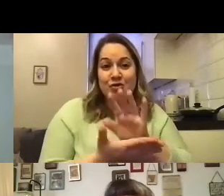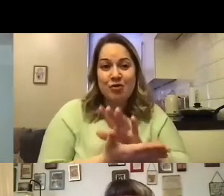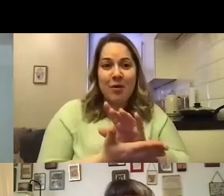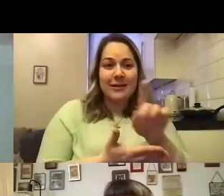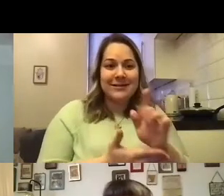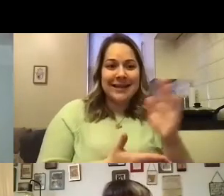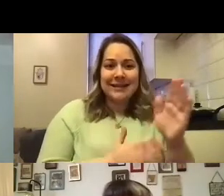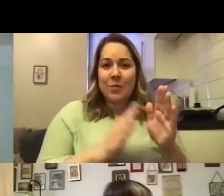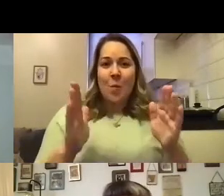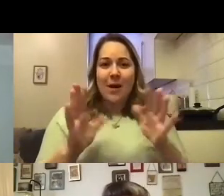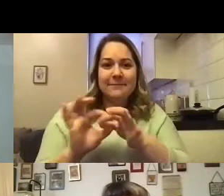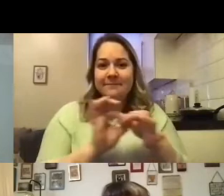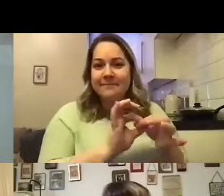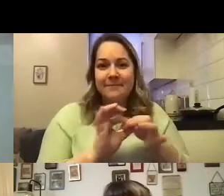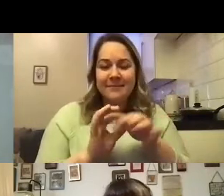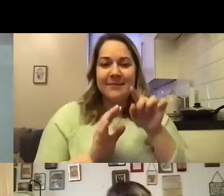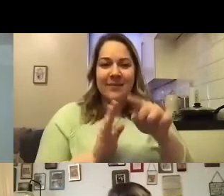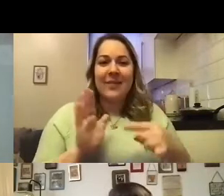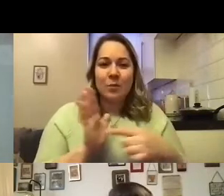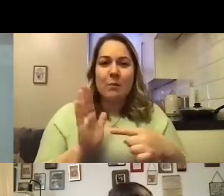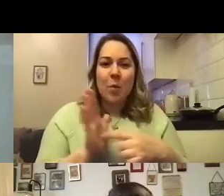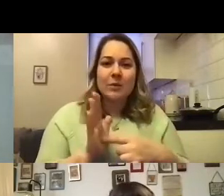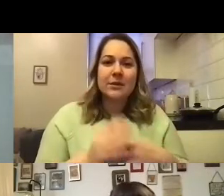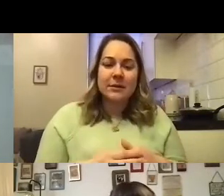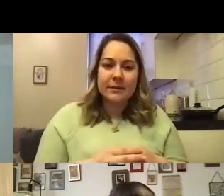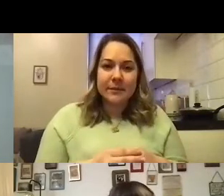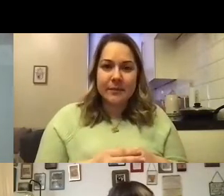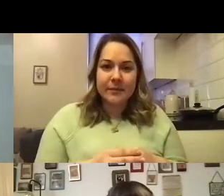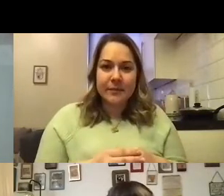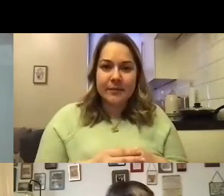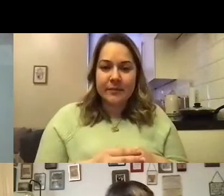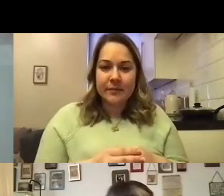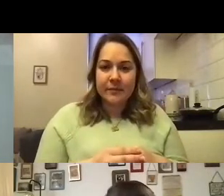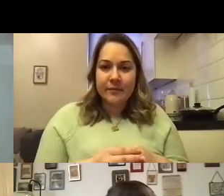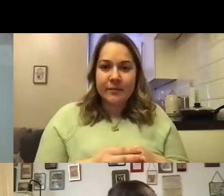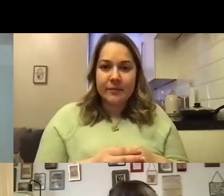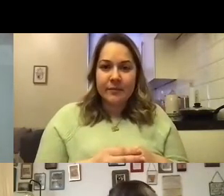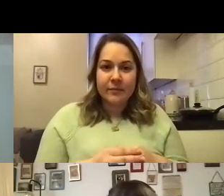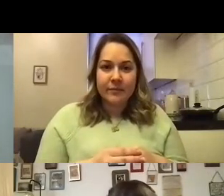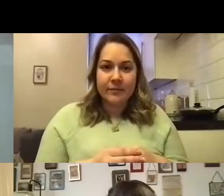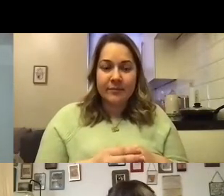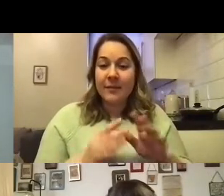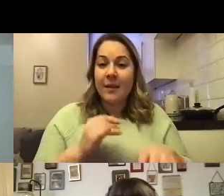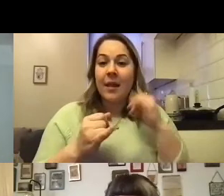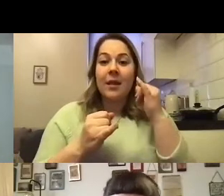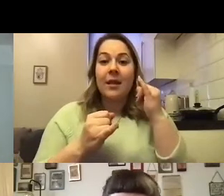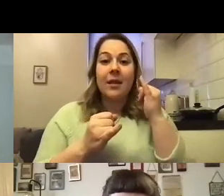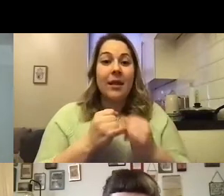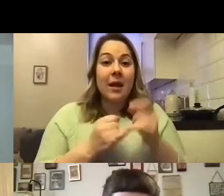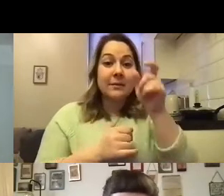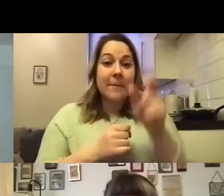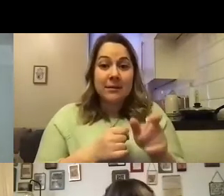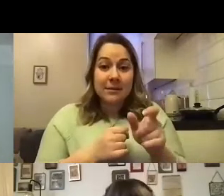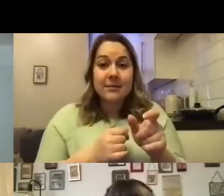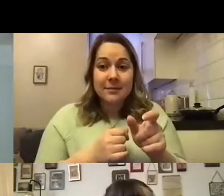and West. That was an important thing for us. Great. And then let me just check. Yeah, last by absolutely no means least,